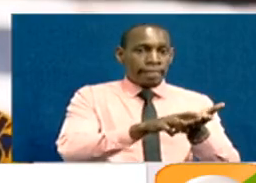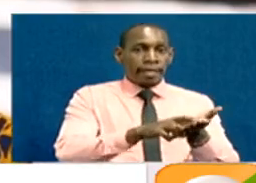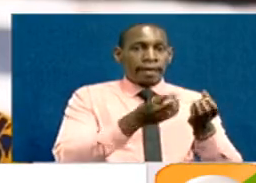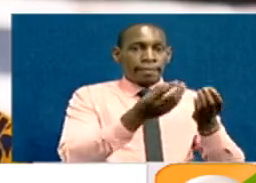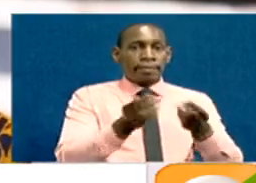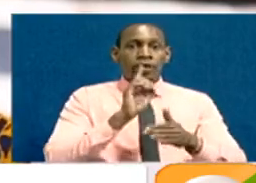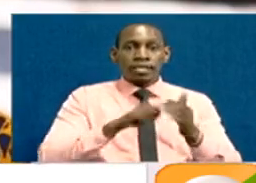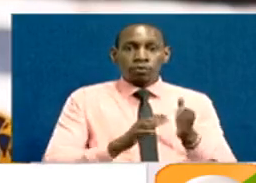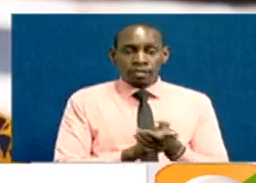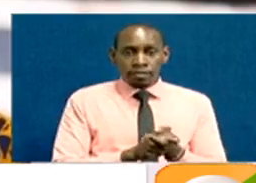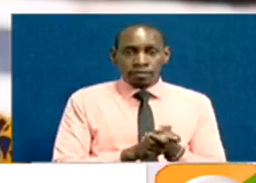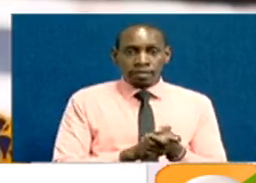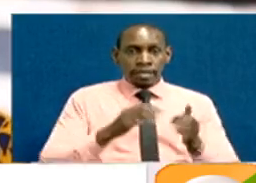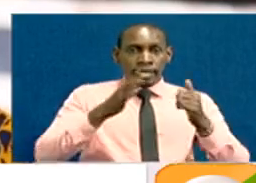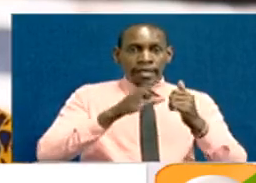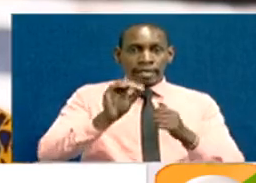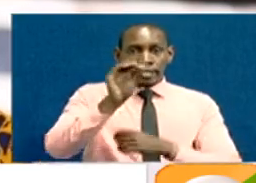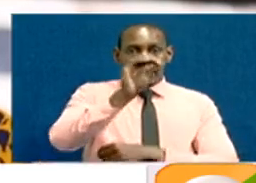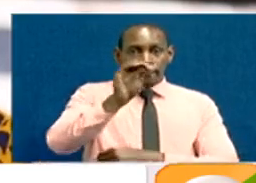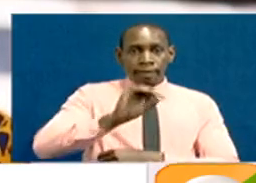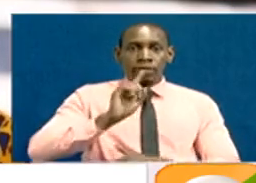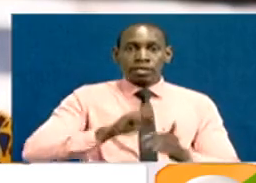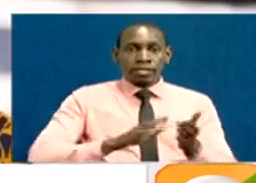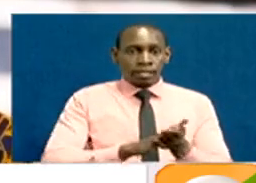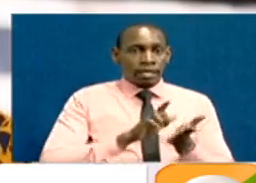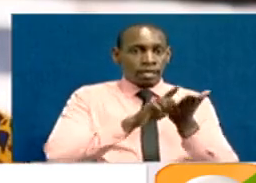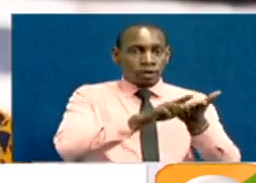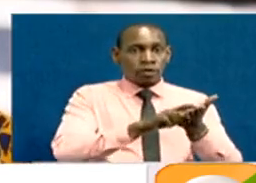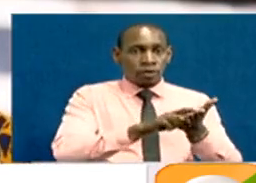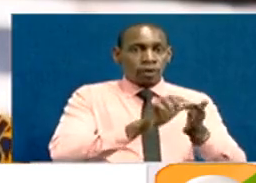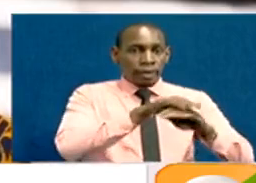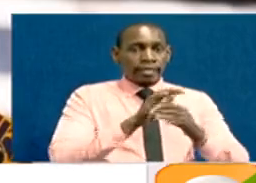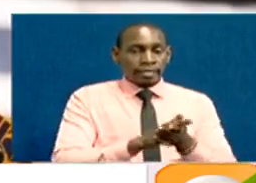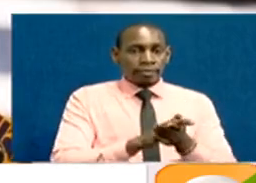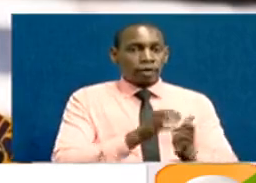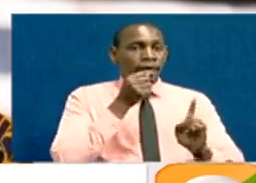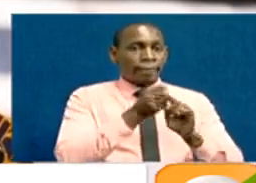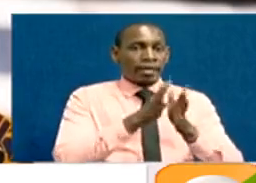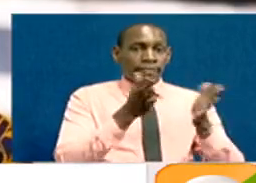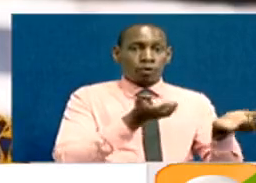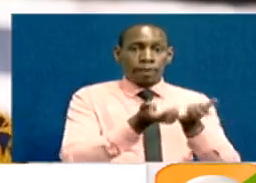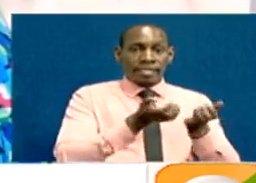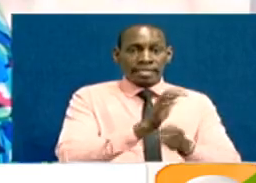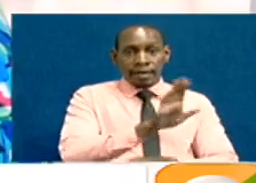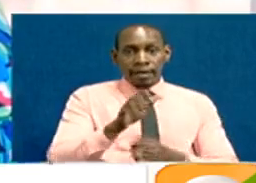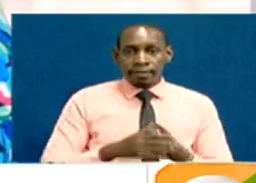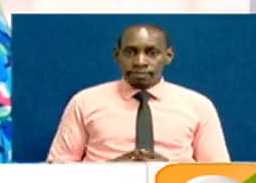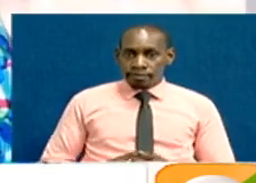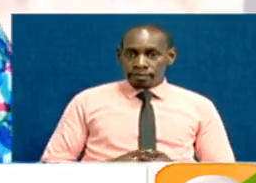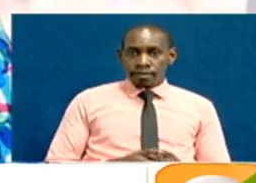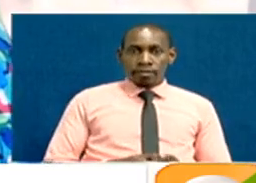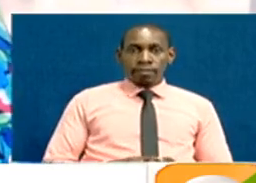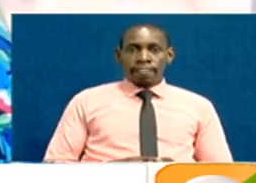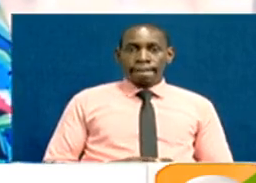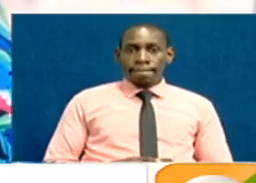many of them said, about 90% of them said, the funding that we received actually made a big difference in our business. What I've seen